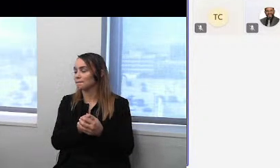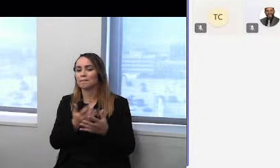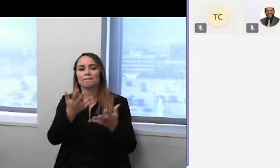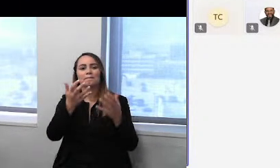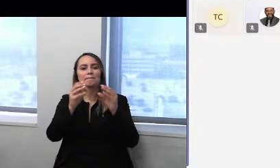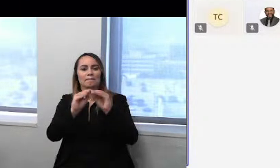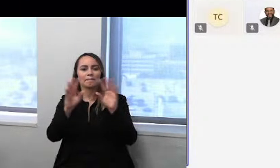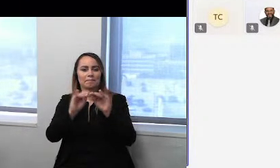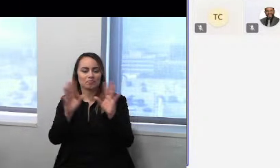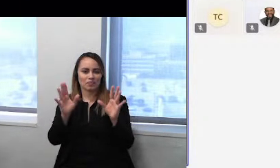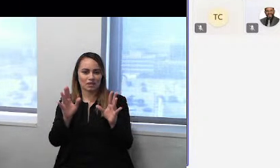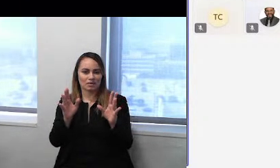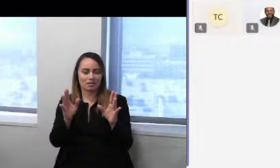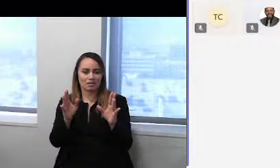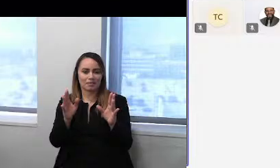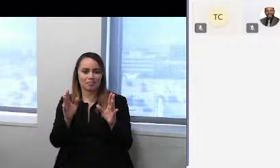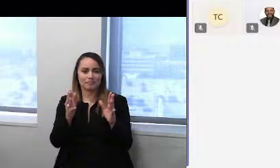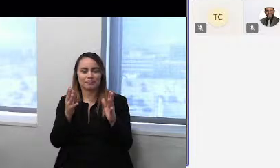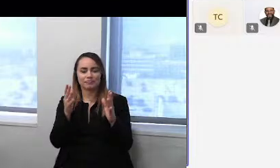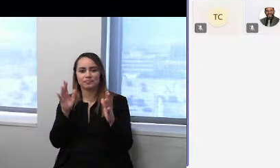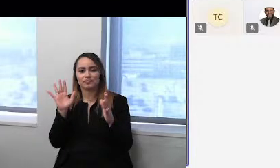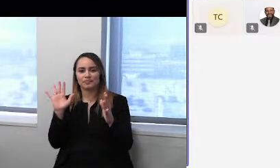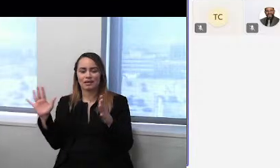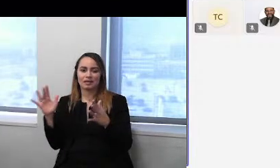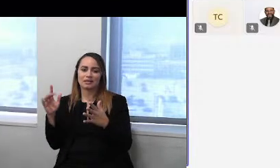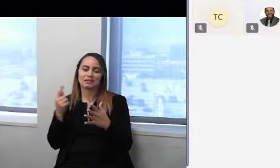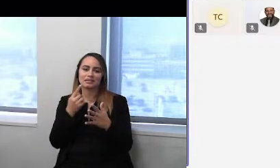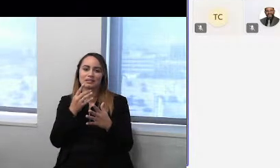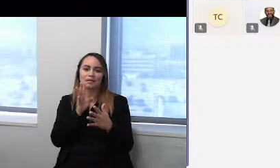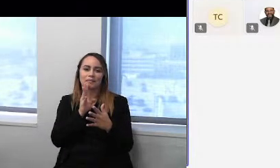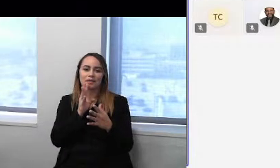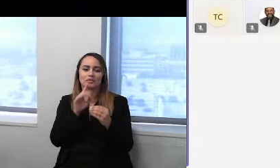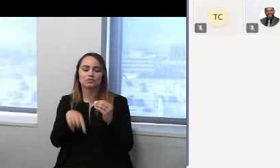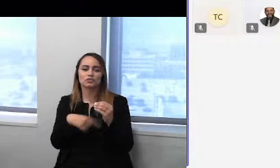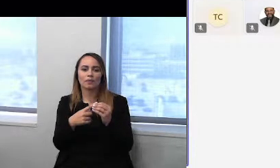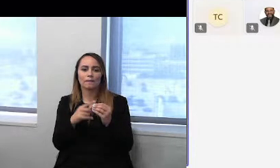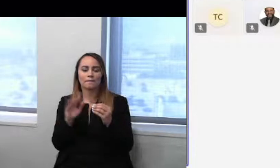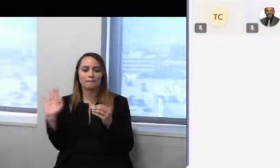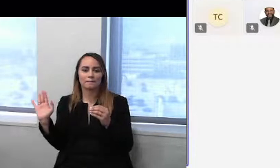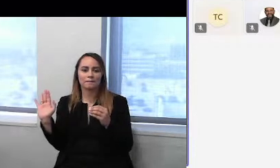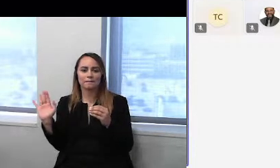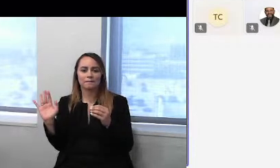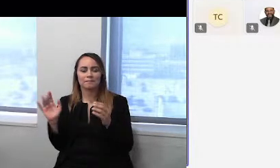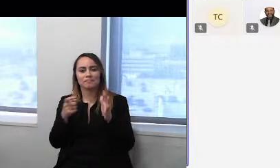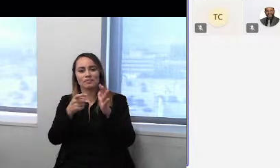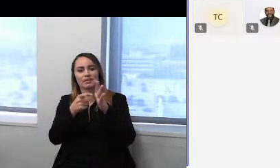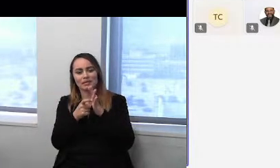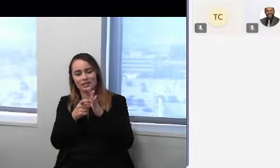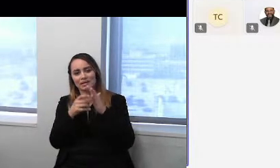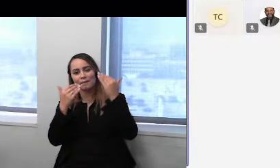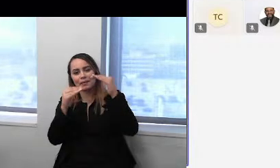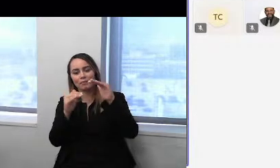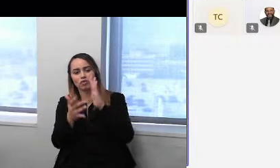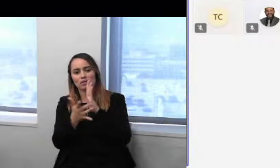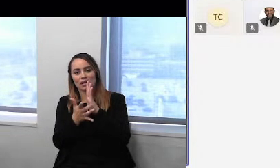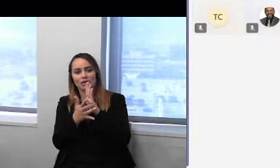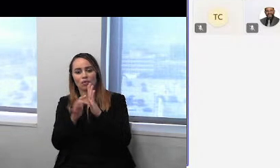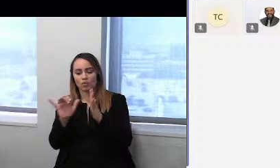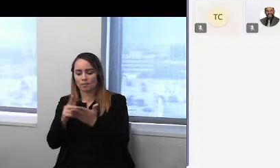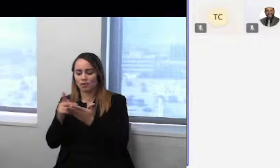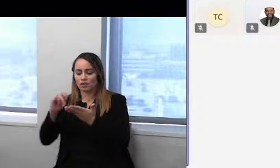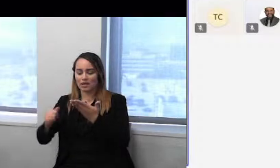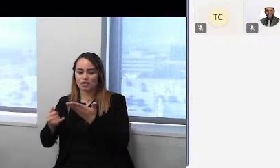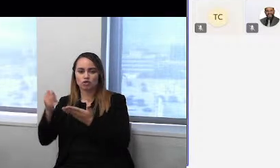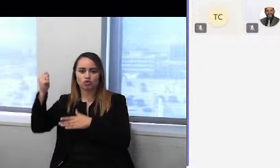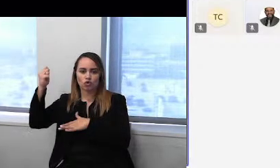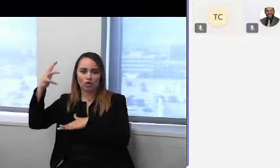get at. He's talking about the minimum technical requirements, I think, of a solar project that require battery